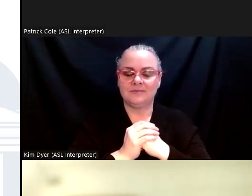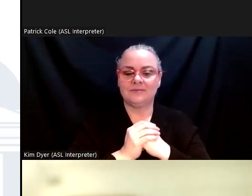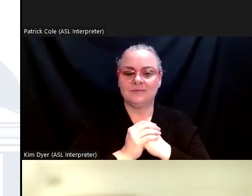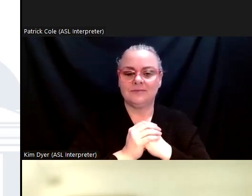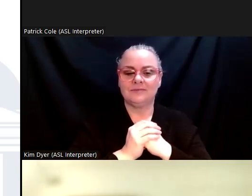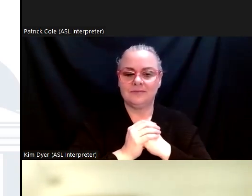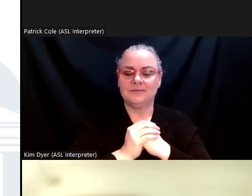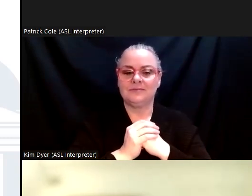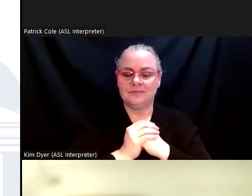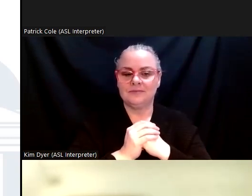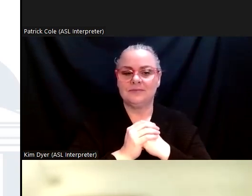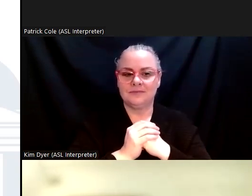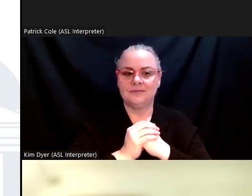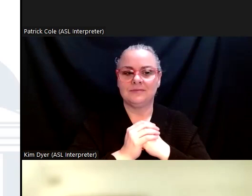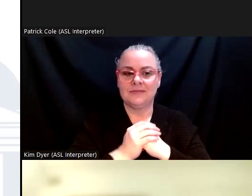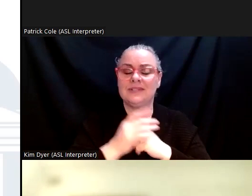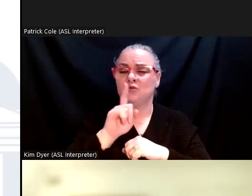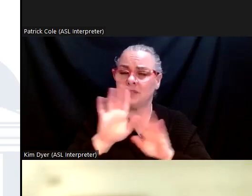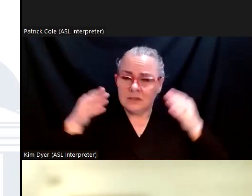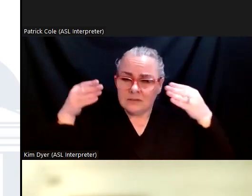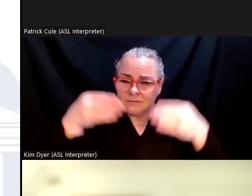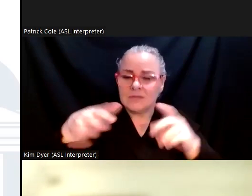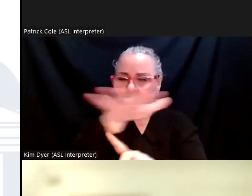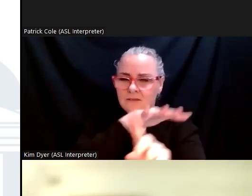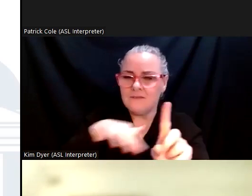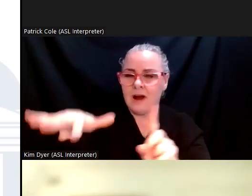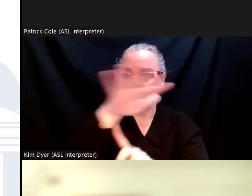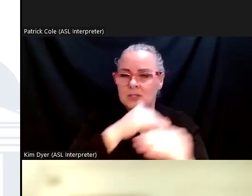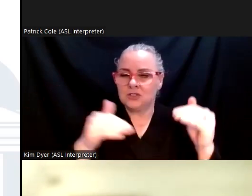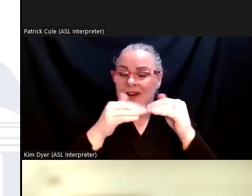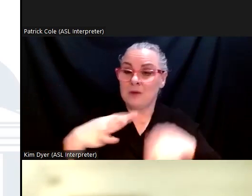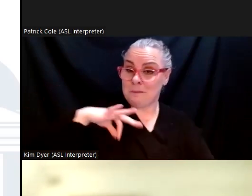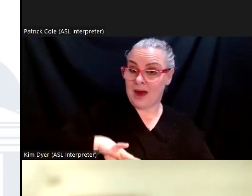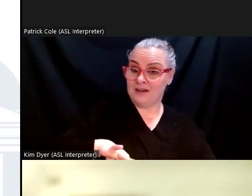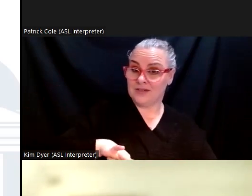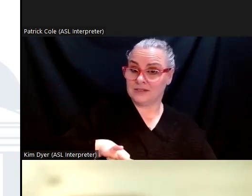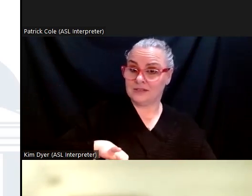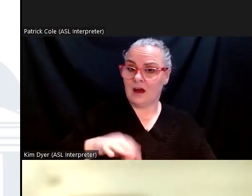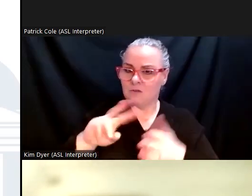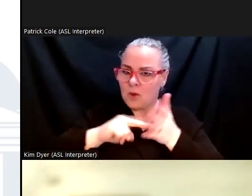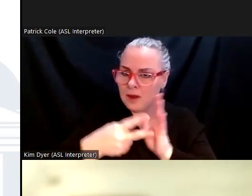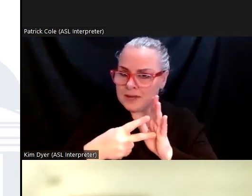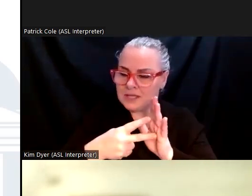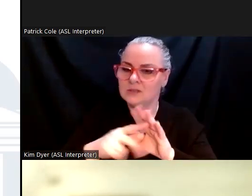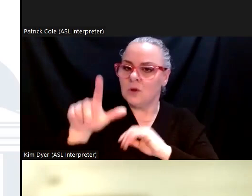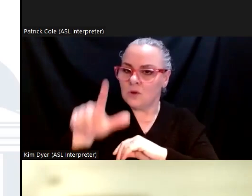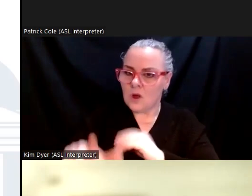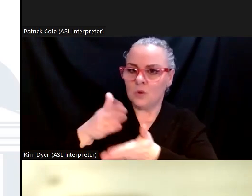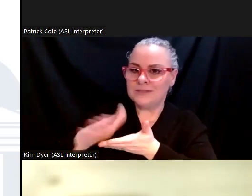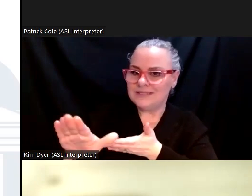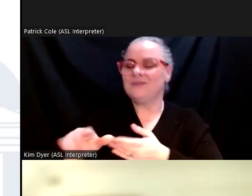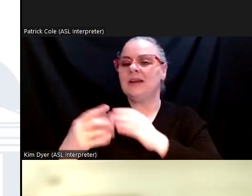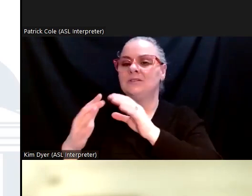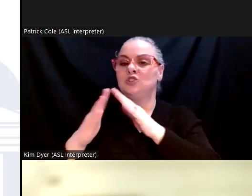a focus on environmental justice and the benefits to environmental justice, low-income disadvantaged